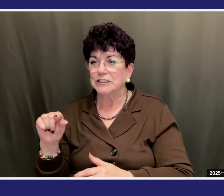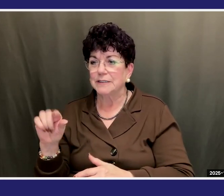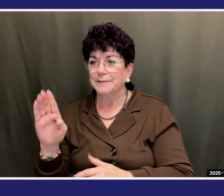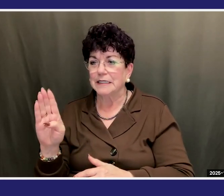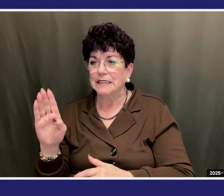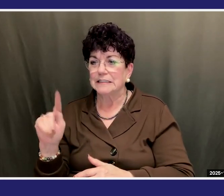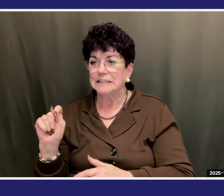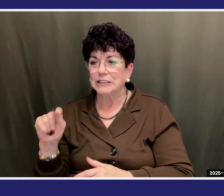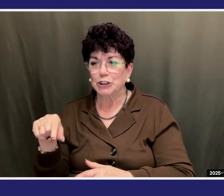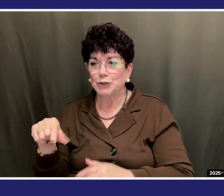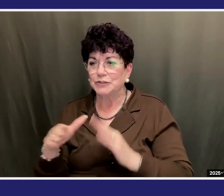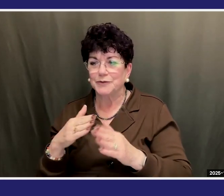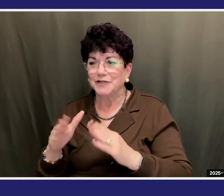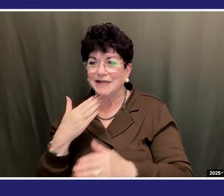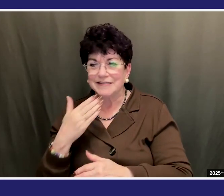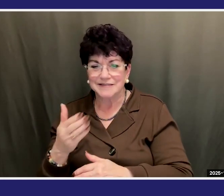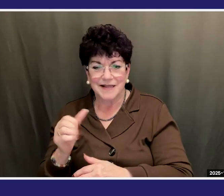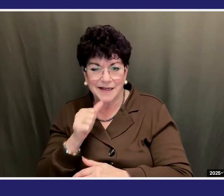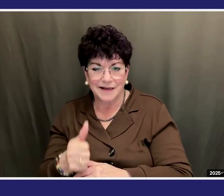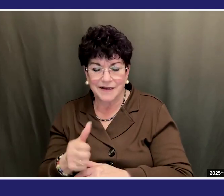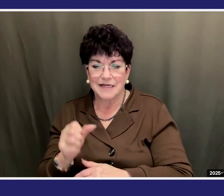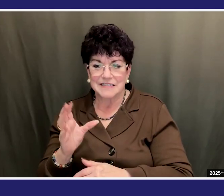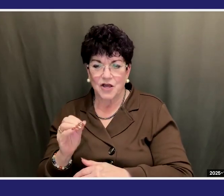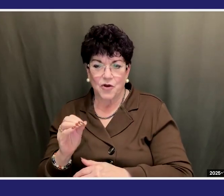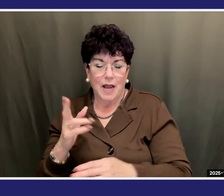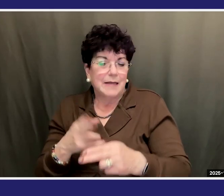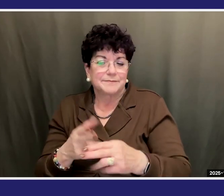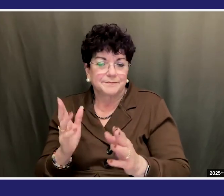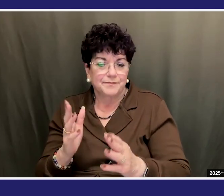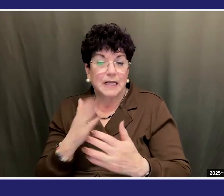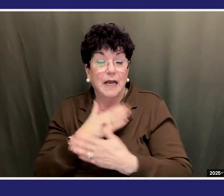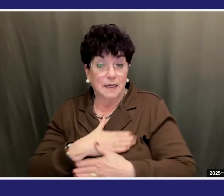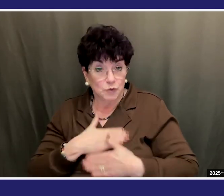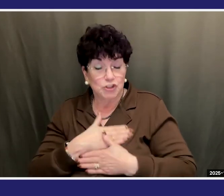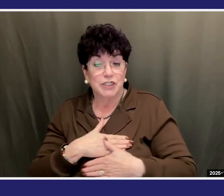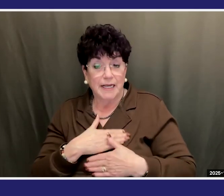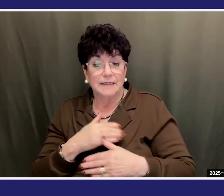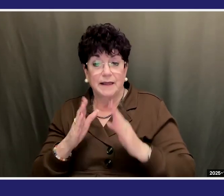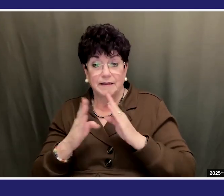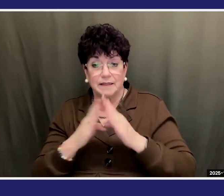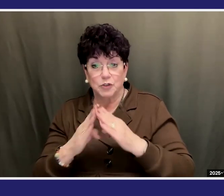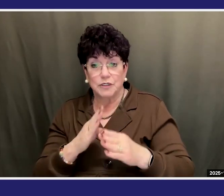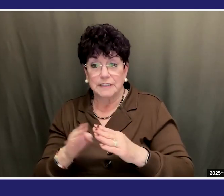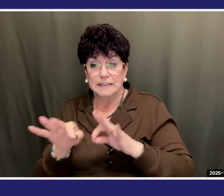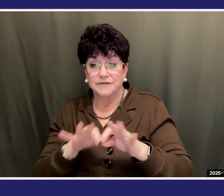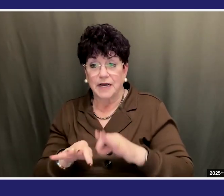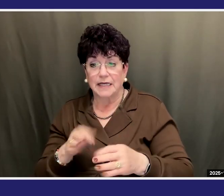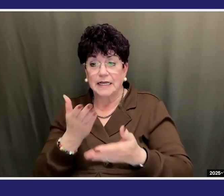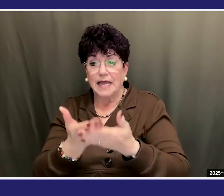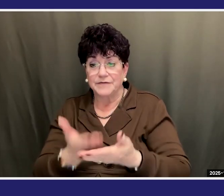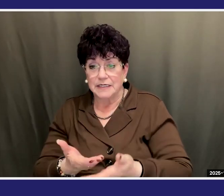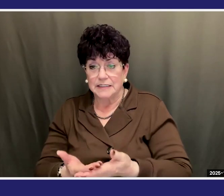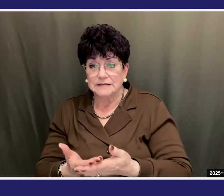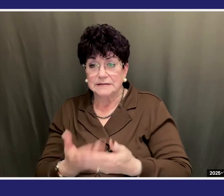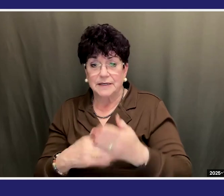just want to point that out. So when I'm not sure, I do appreciate that the community-defined evidence-based